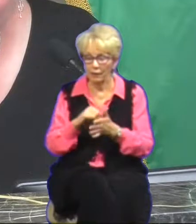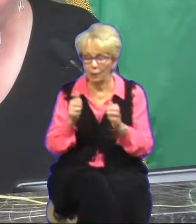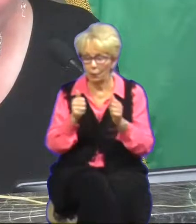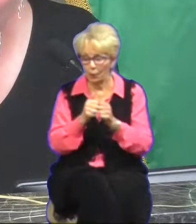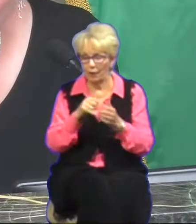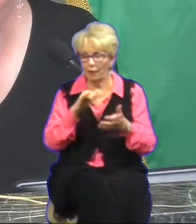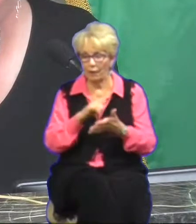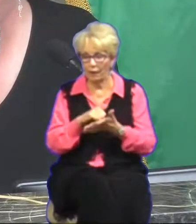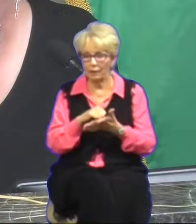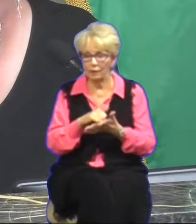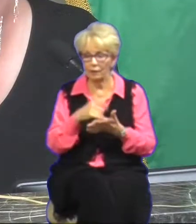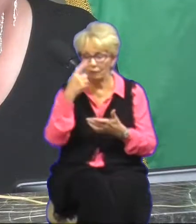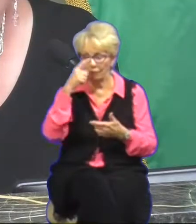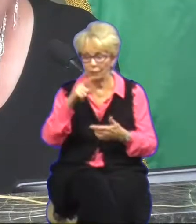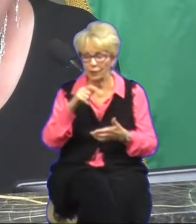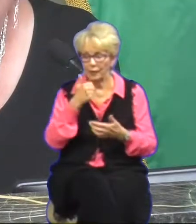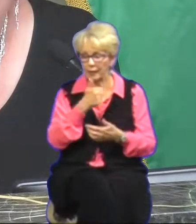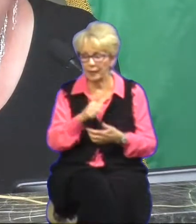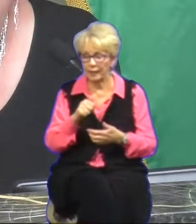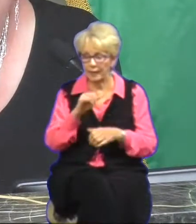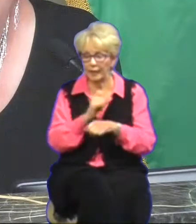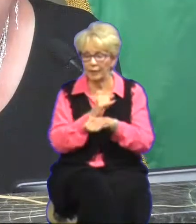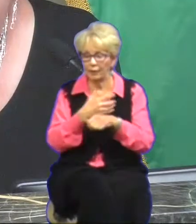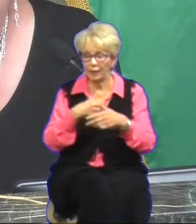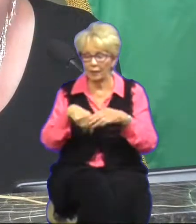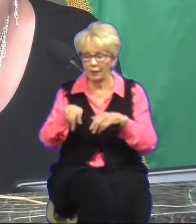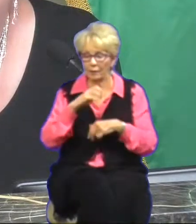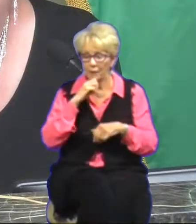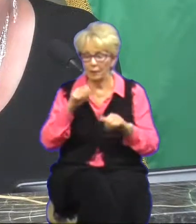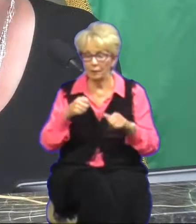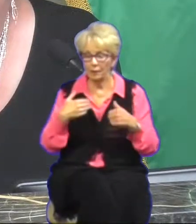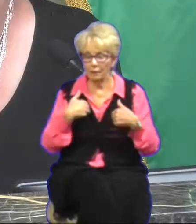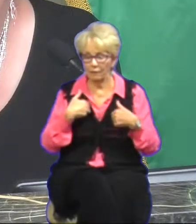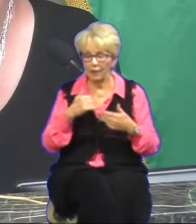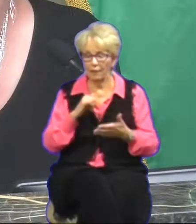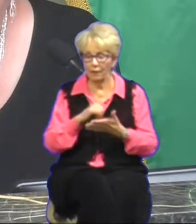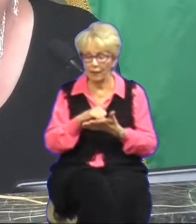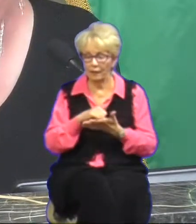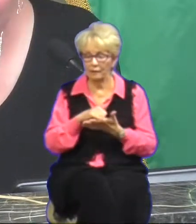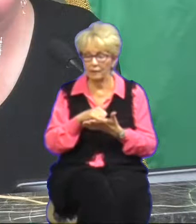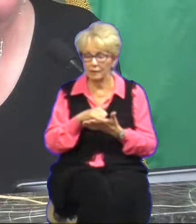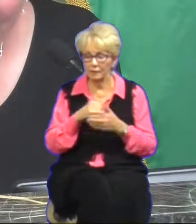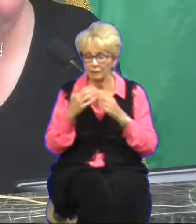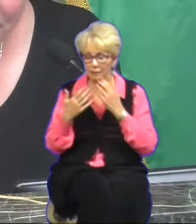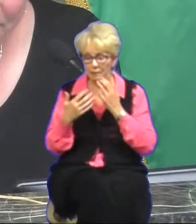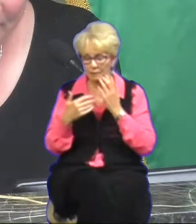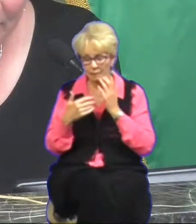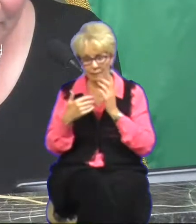that in order for any industry out there to be able to have adequate fire protection.